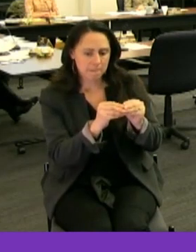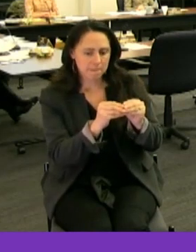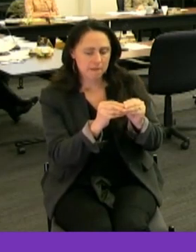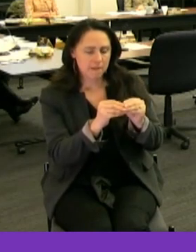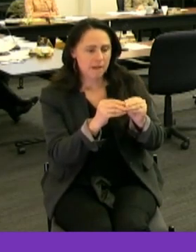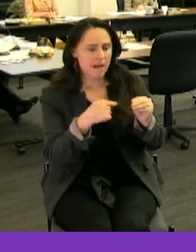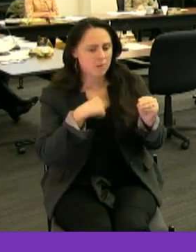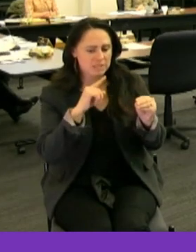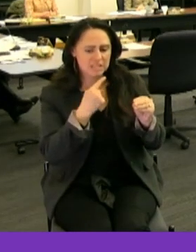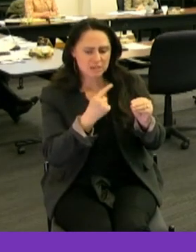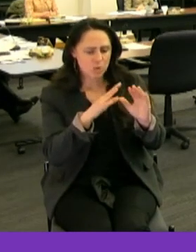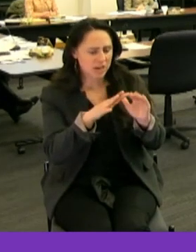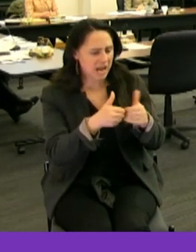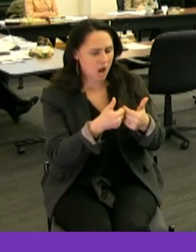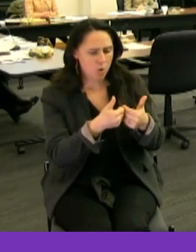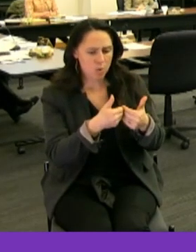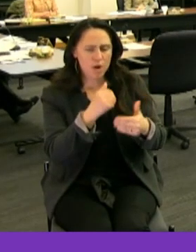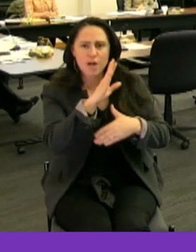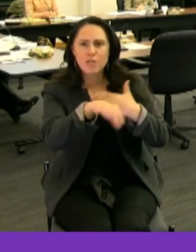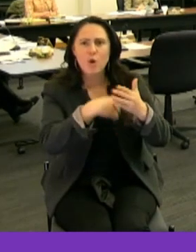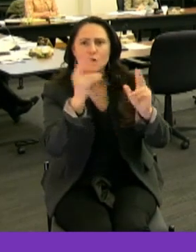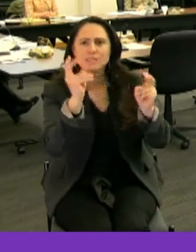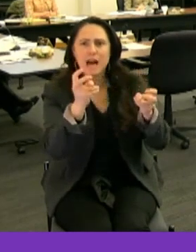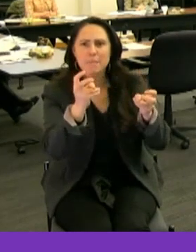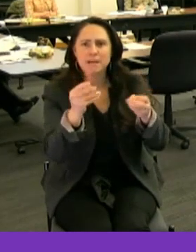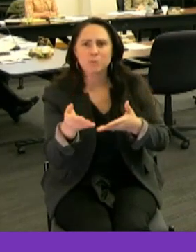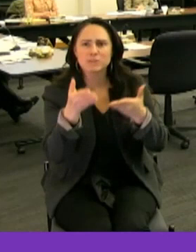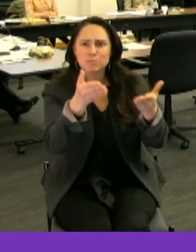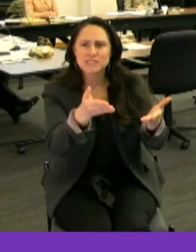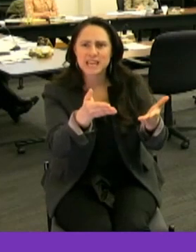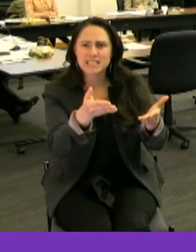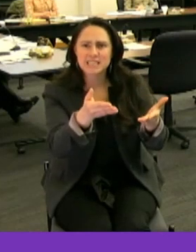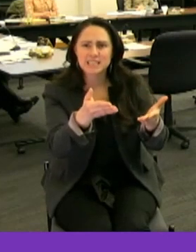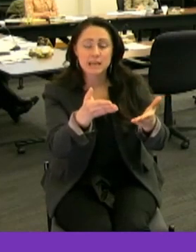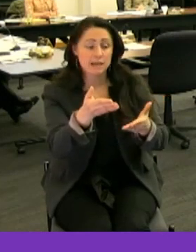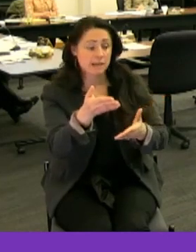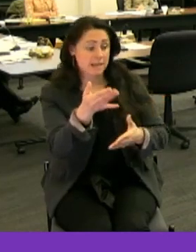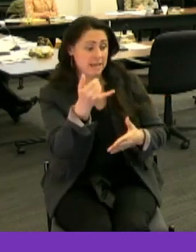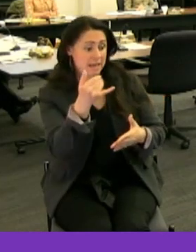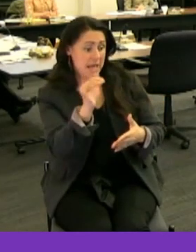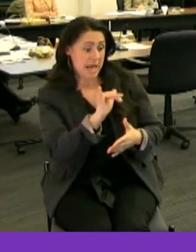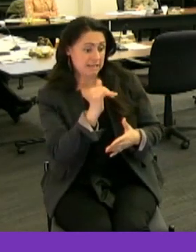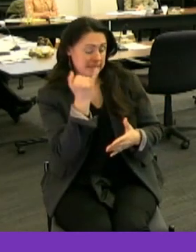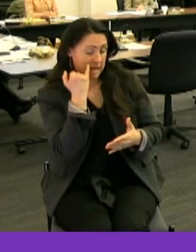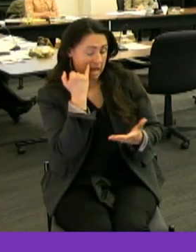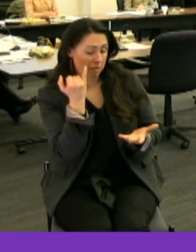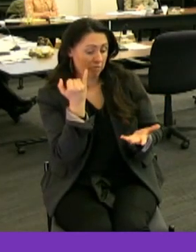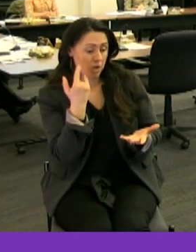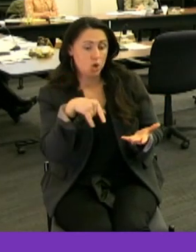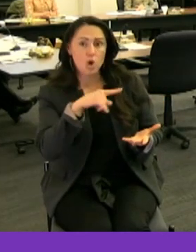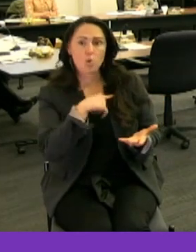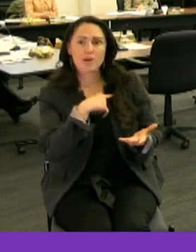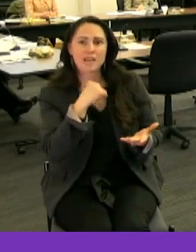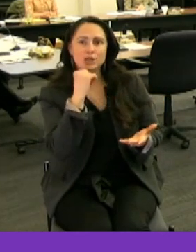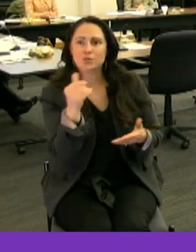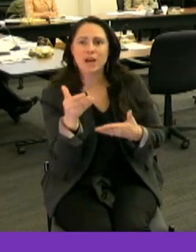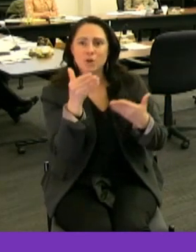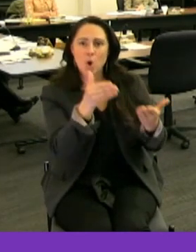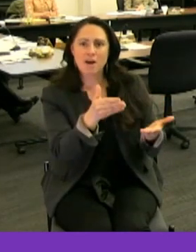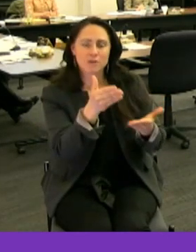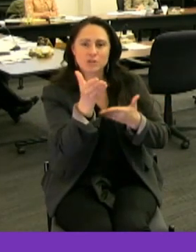at how the whole topic was presented, as if we do not